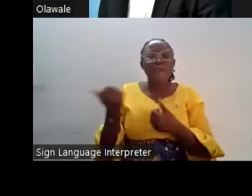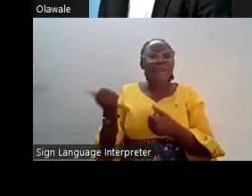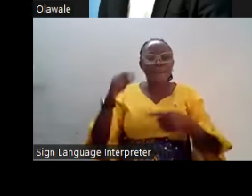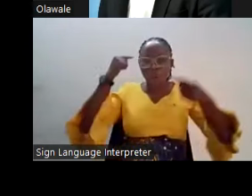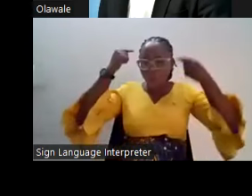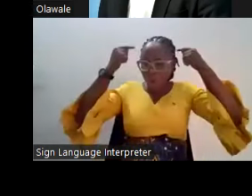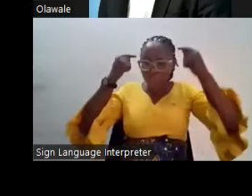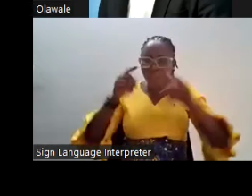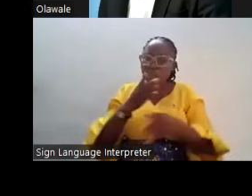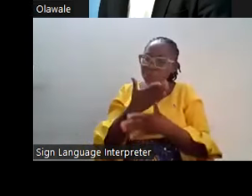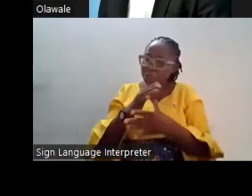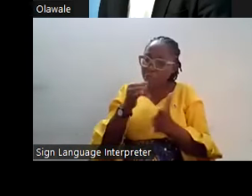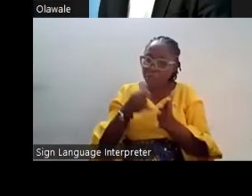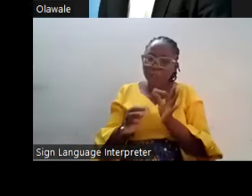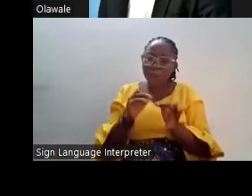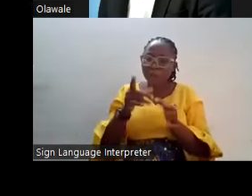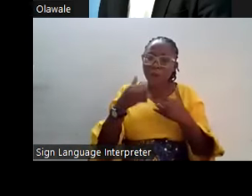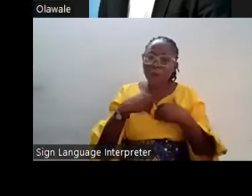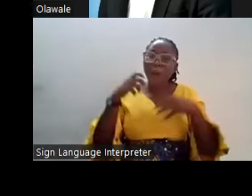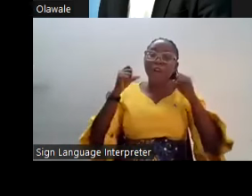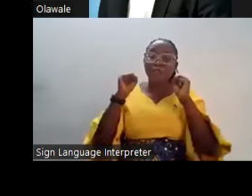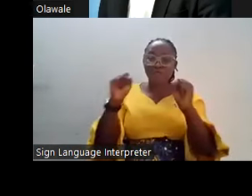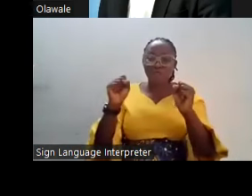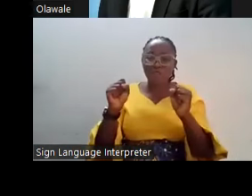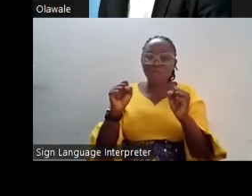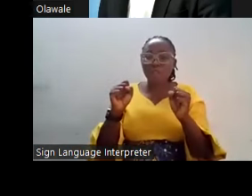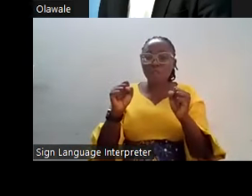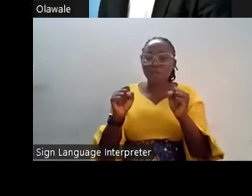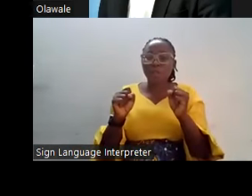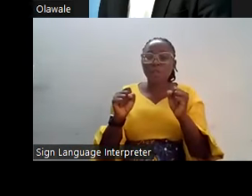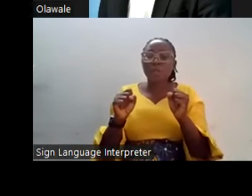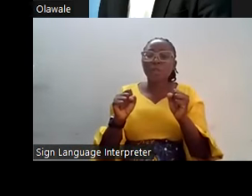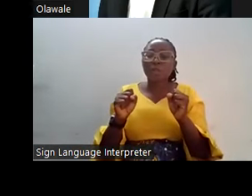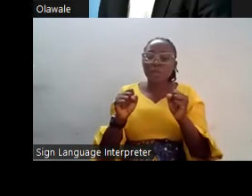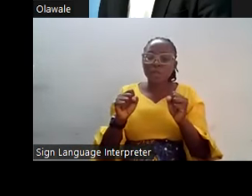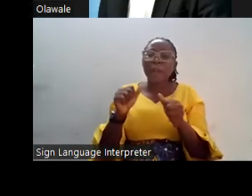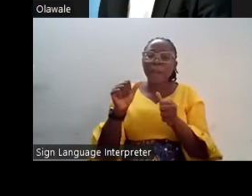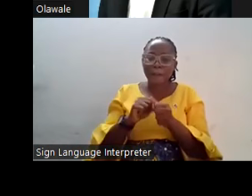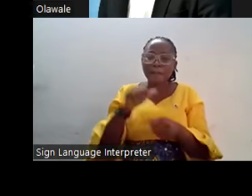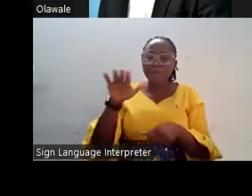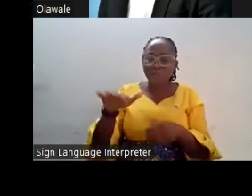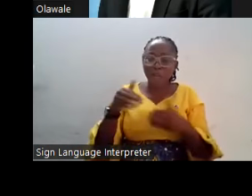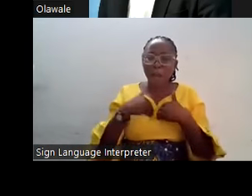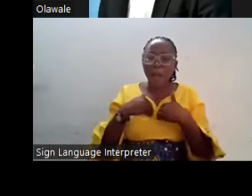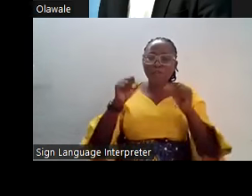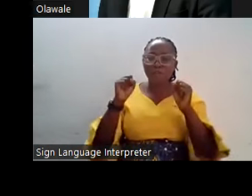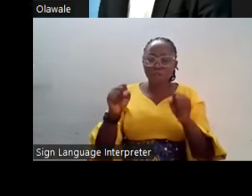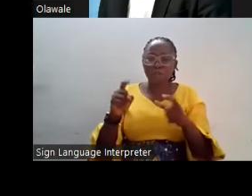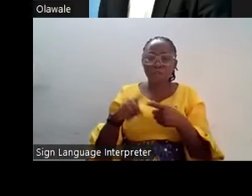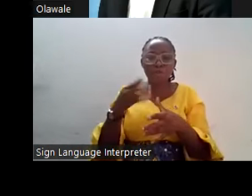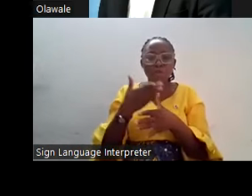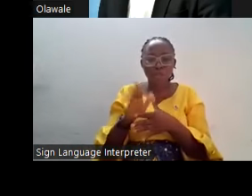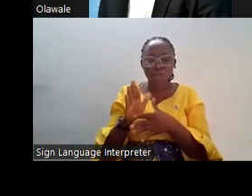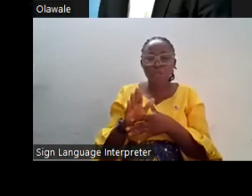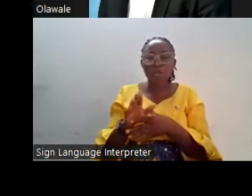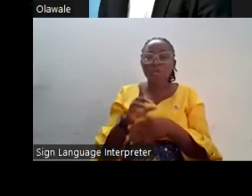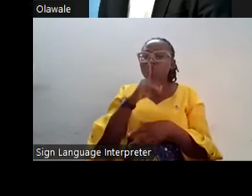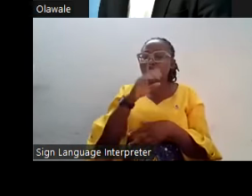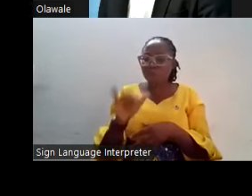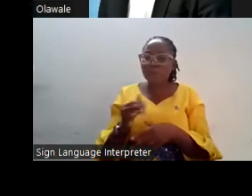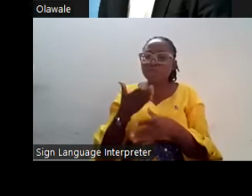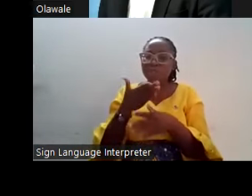got strengths, and which you must have strengths always, right? Every child has strengths to share. Definitely share